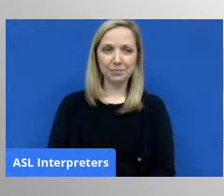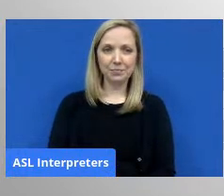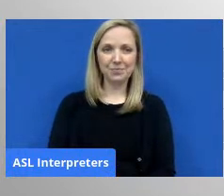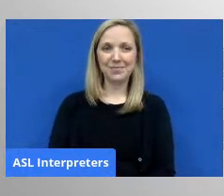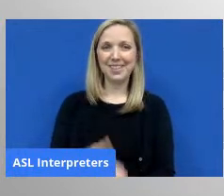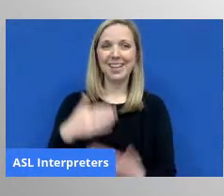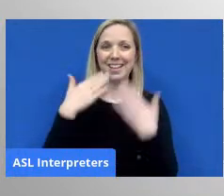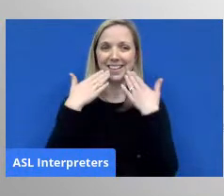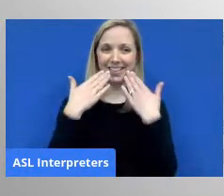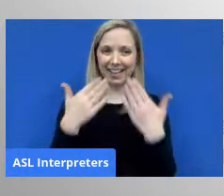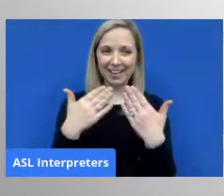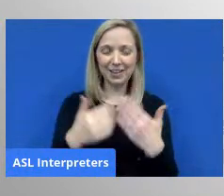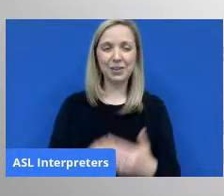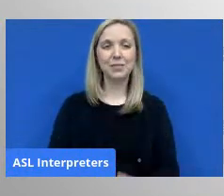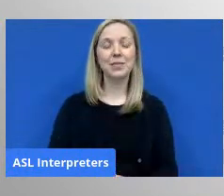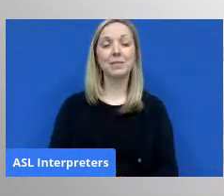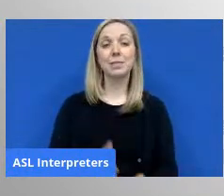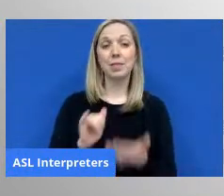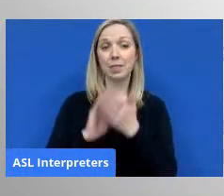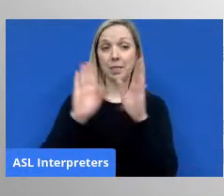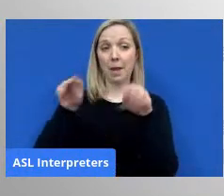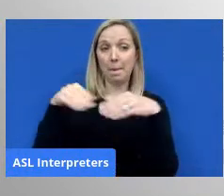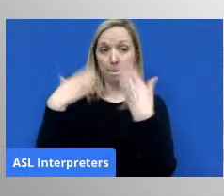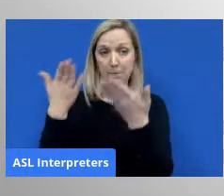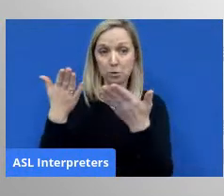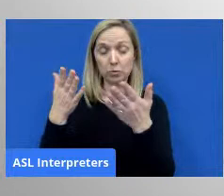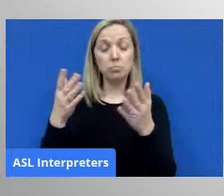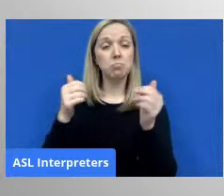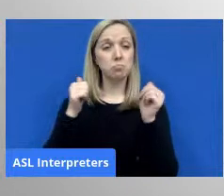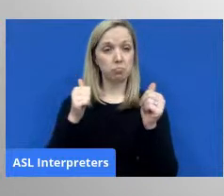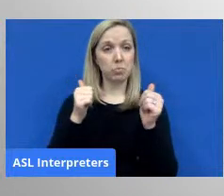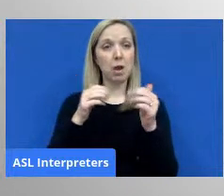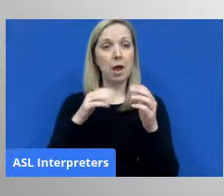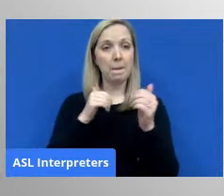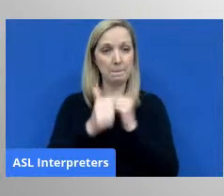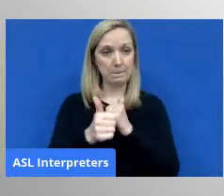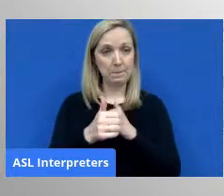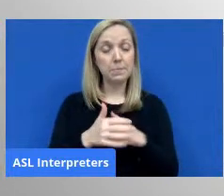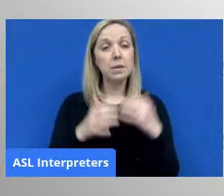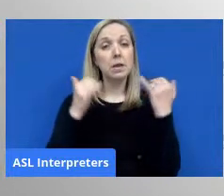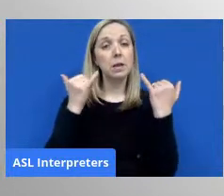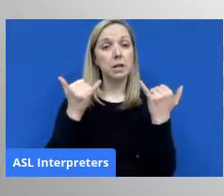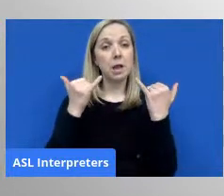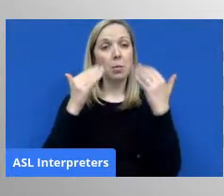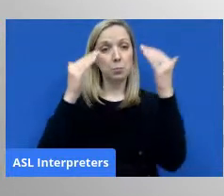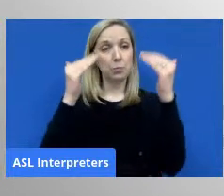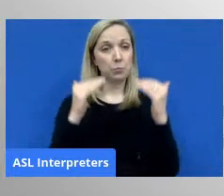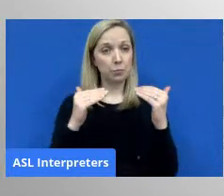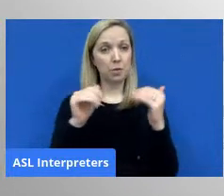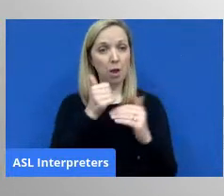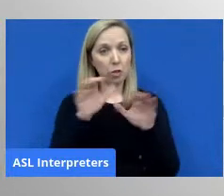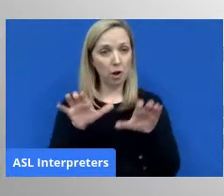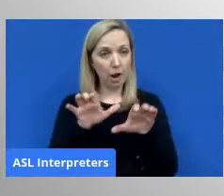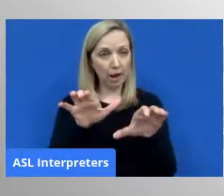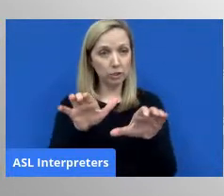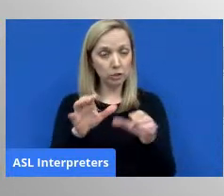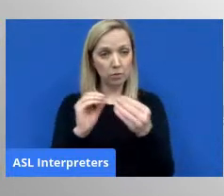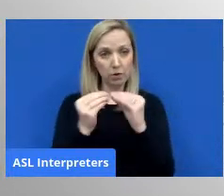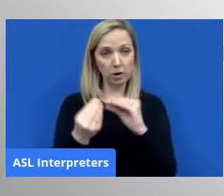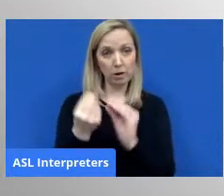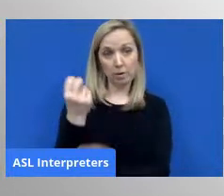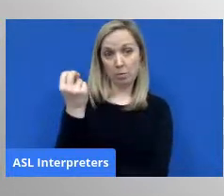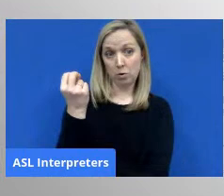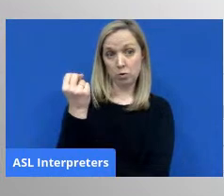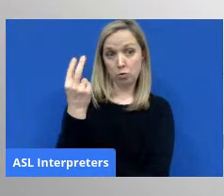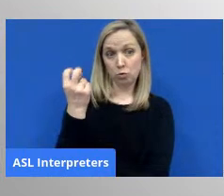Thank you. So that motion carries. We'll move forward to other action items under number 12.